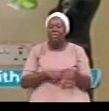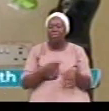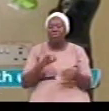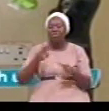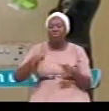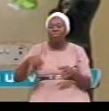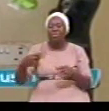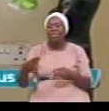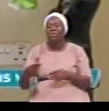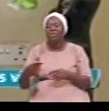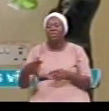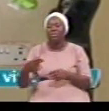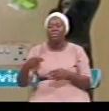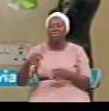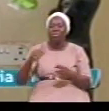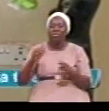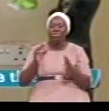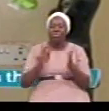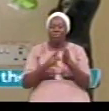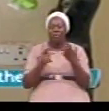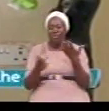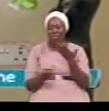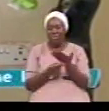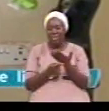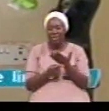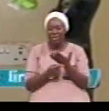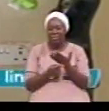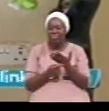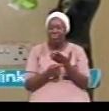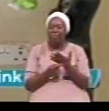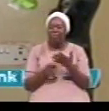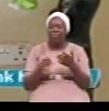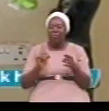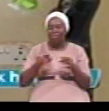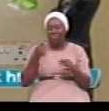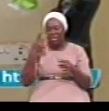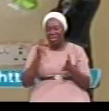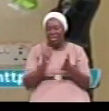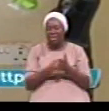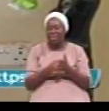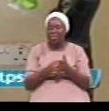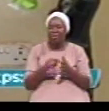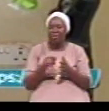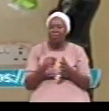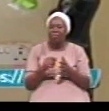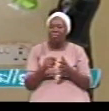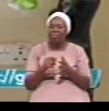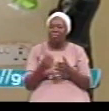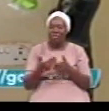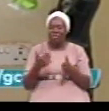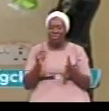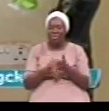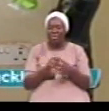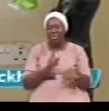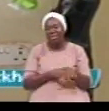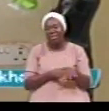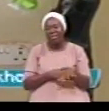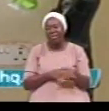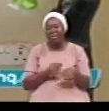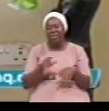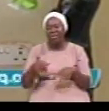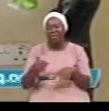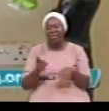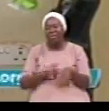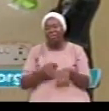Harcourt crusade, global crusade, I discovered that around that, before that time, whenever I